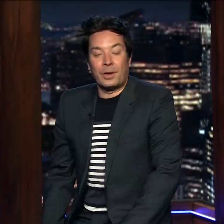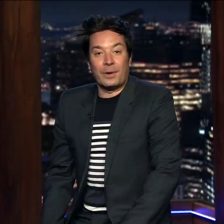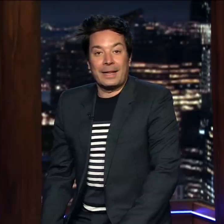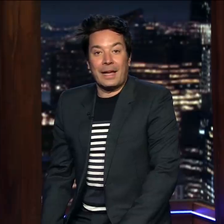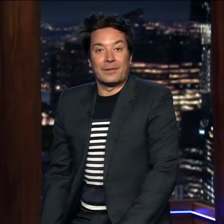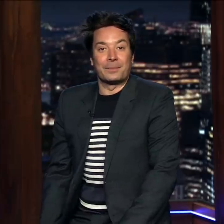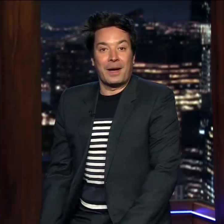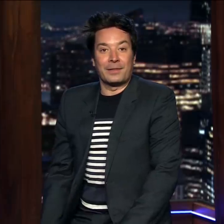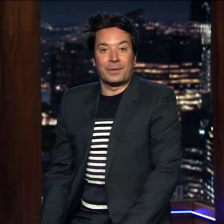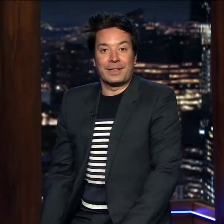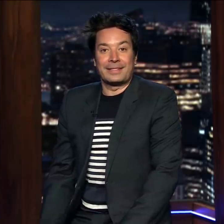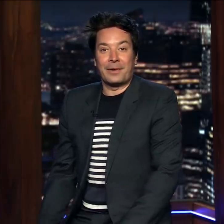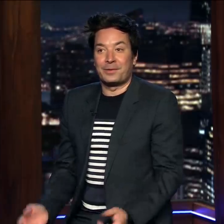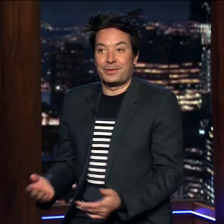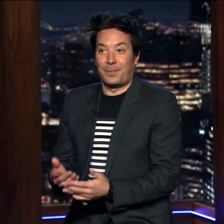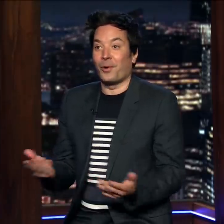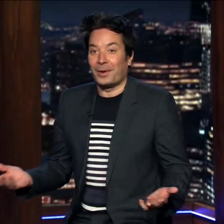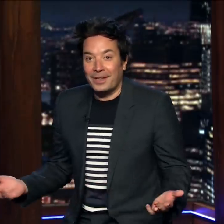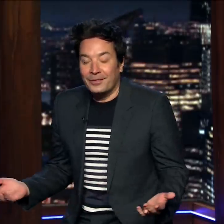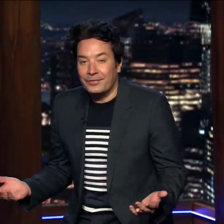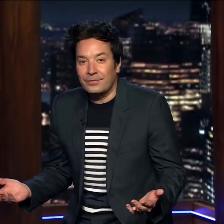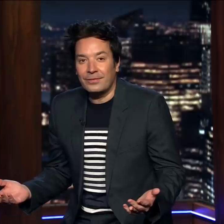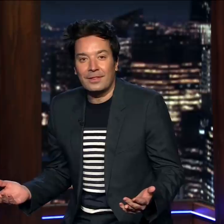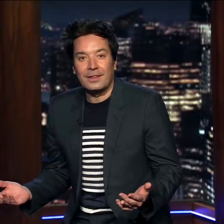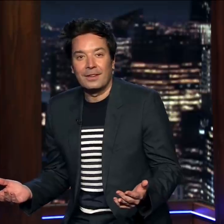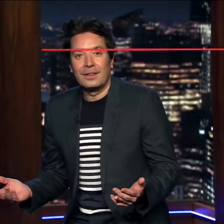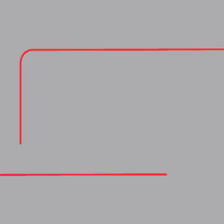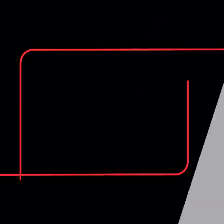Well, he was already out of his mind, so I guess now he's just boring.